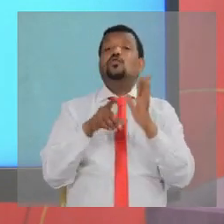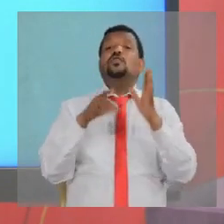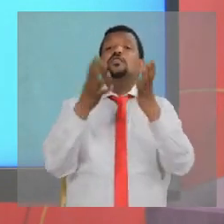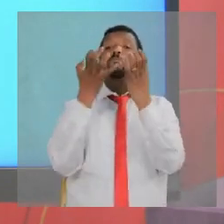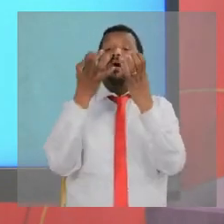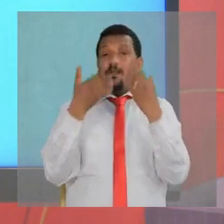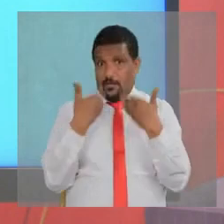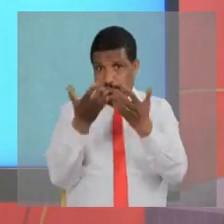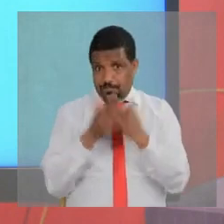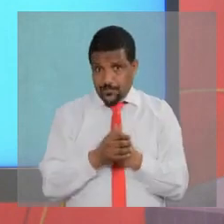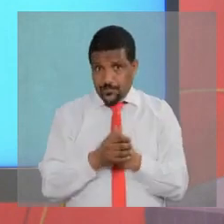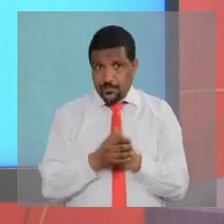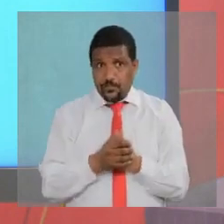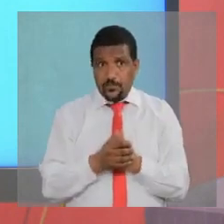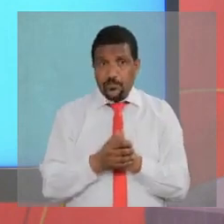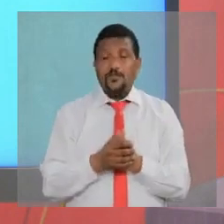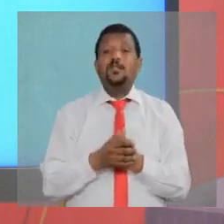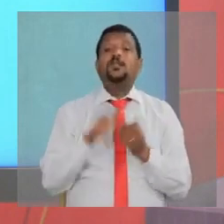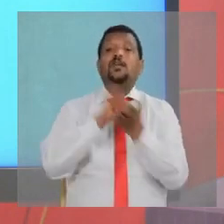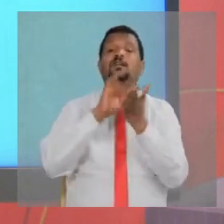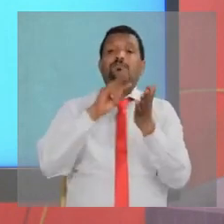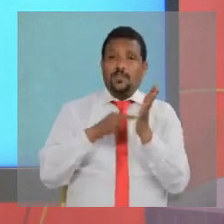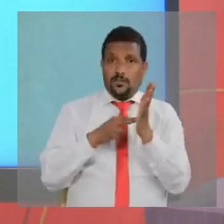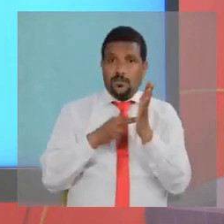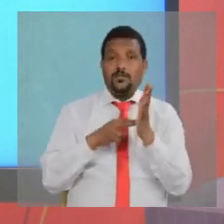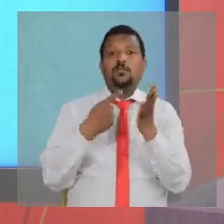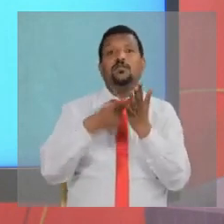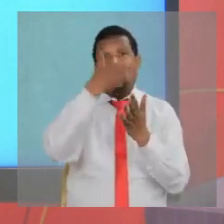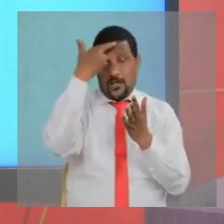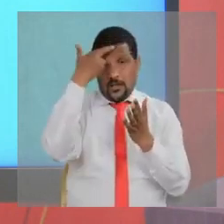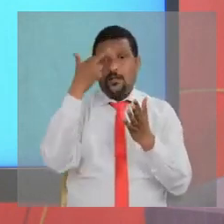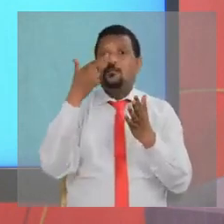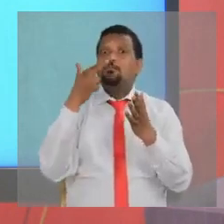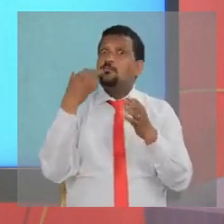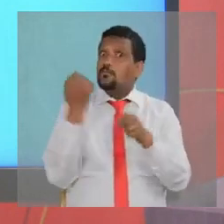demand. That means these factors